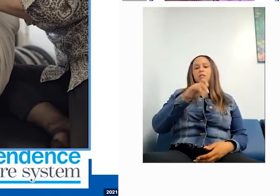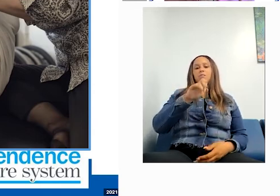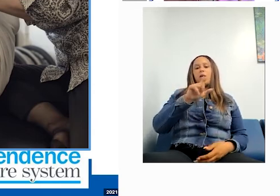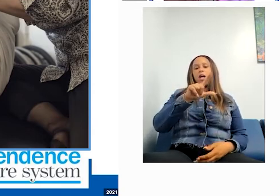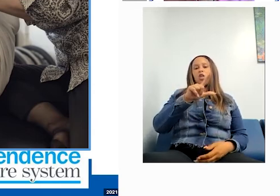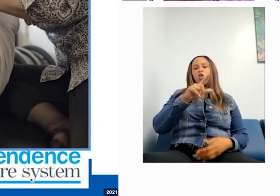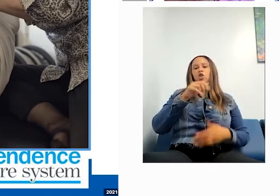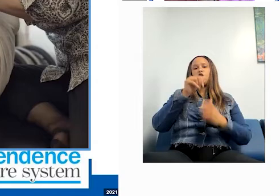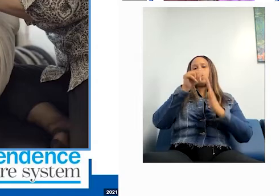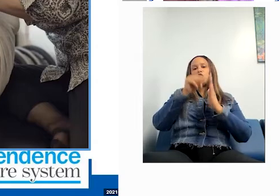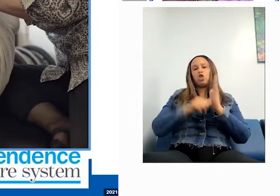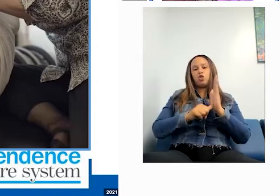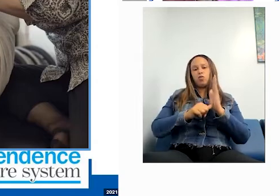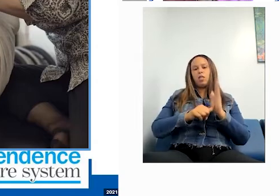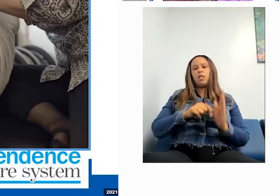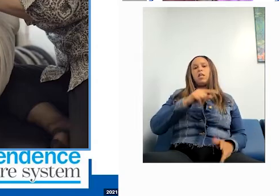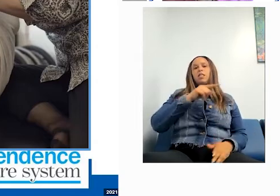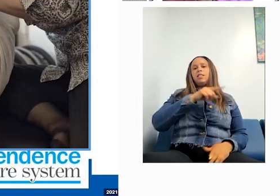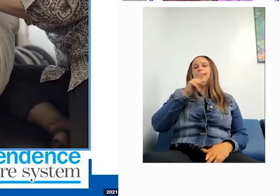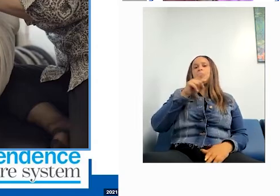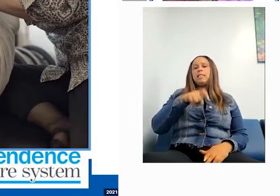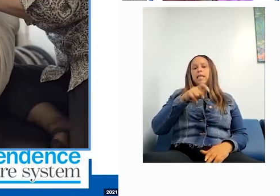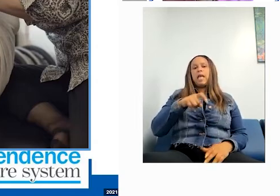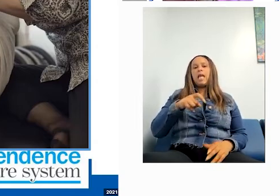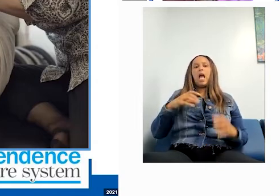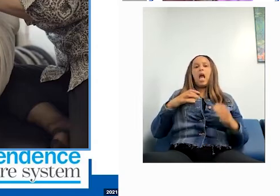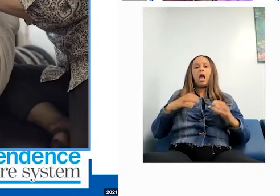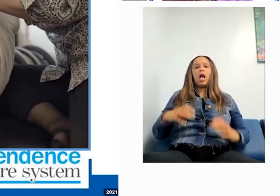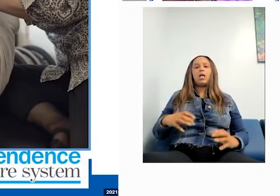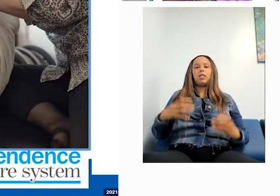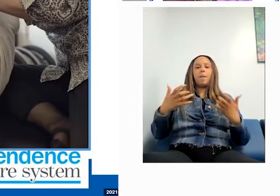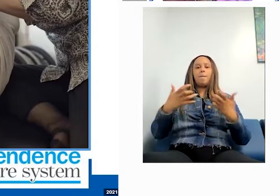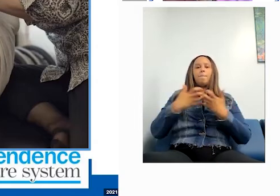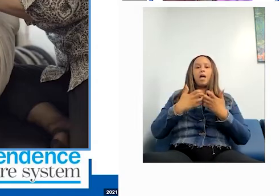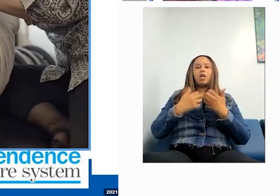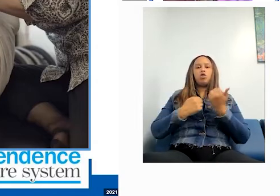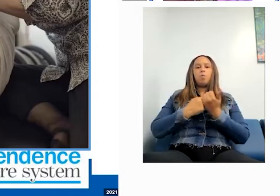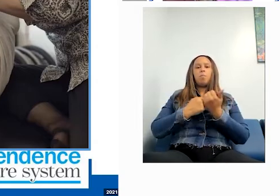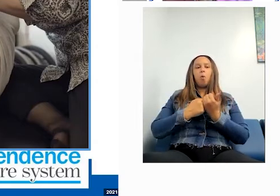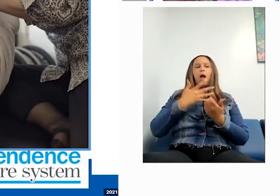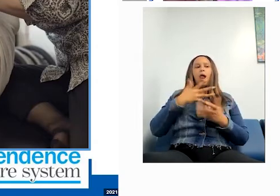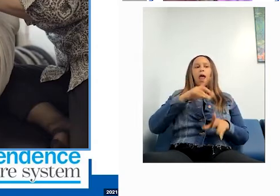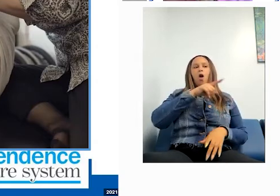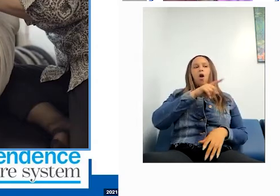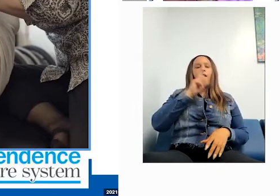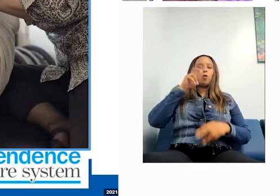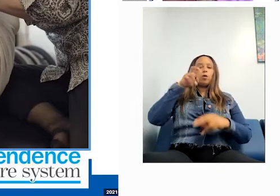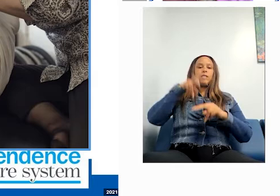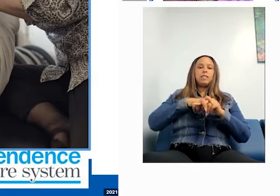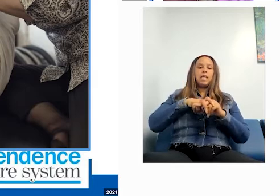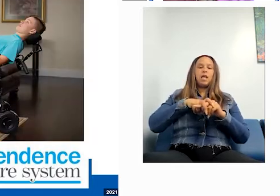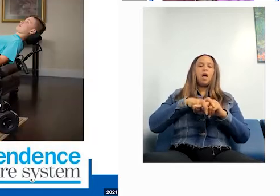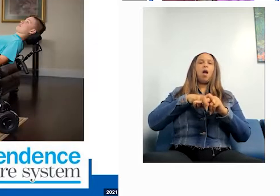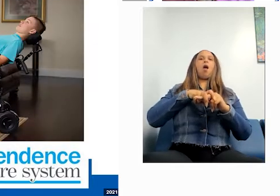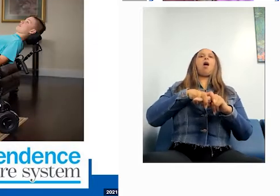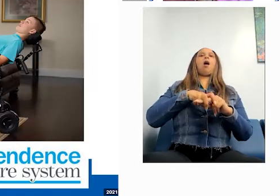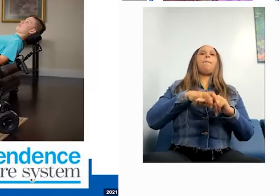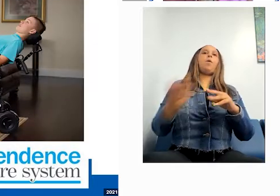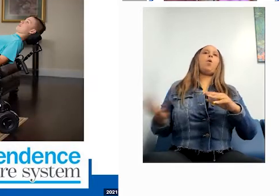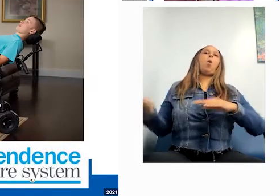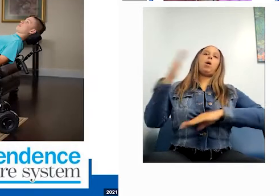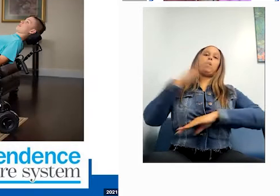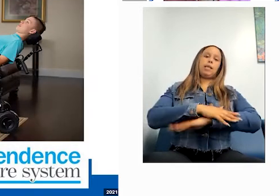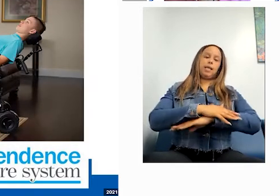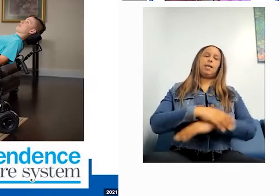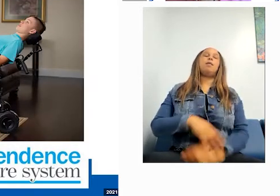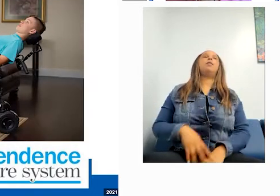a custom support to allow her to sit up all day sitting in the chair. And in addition